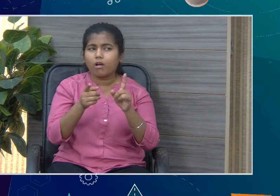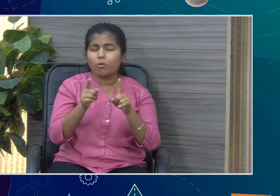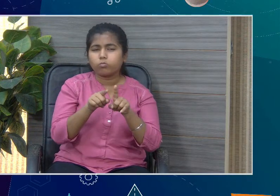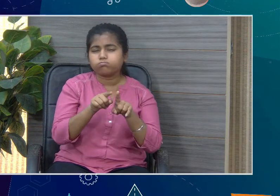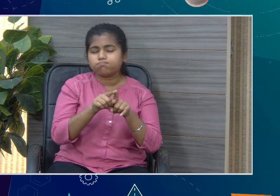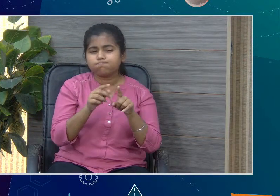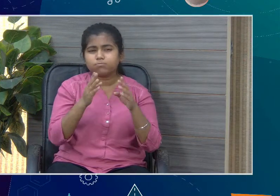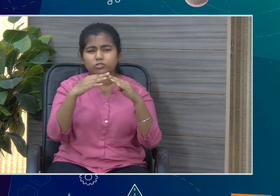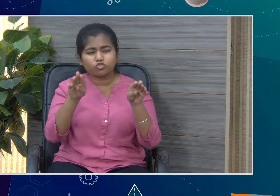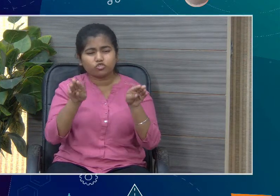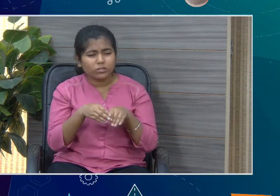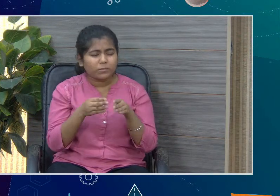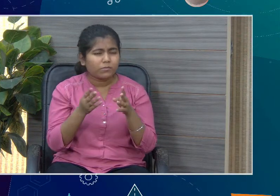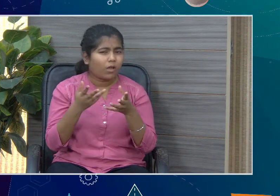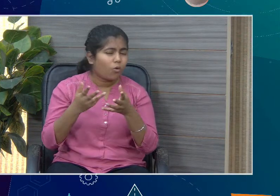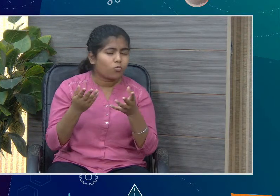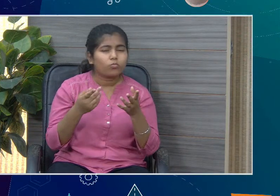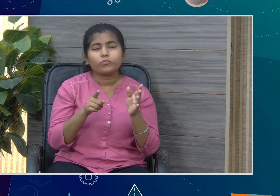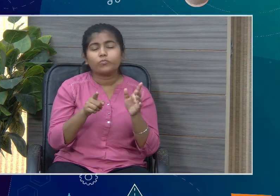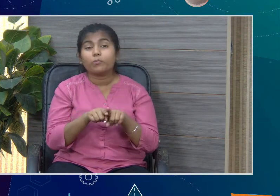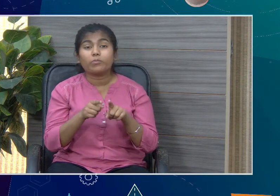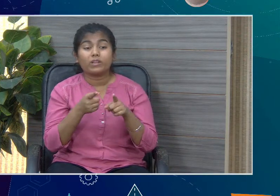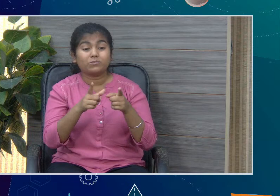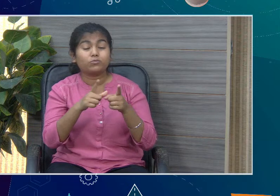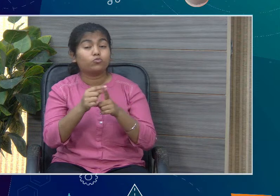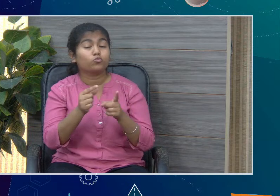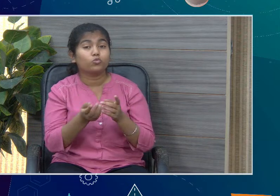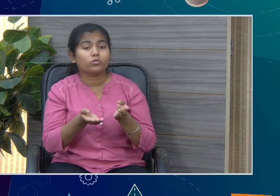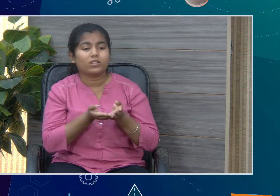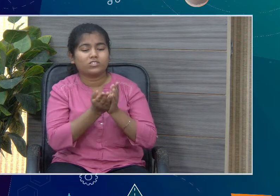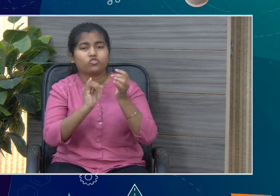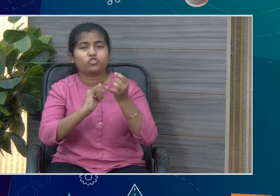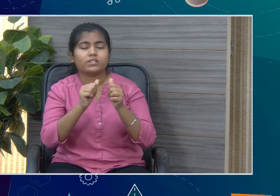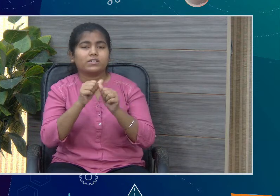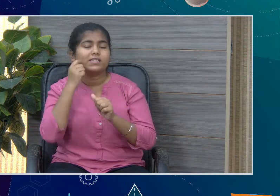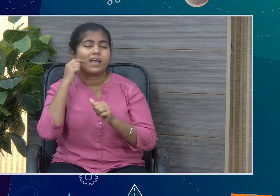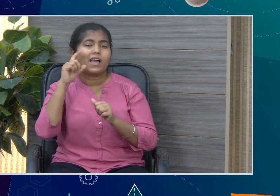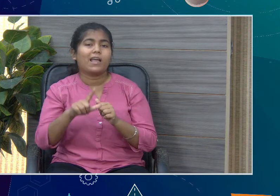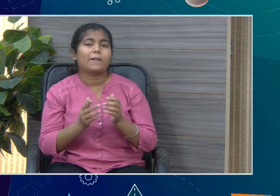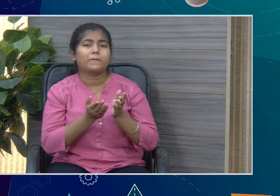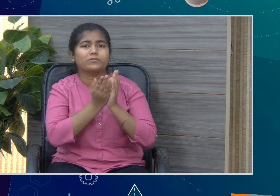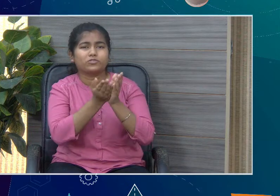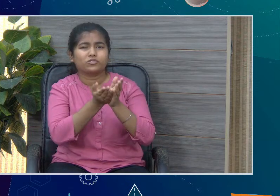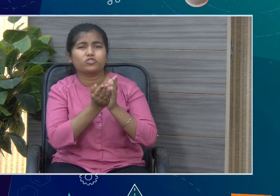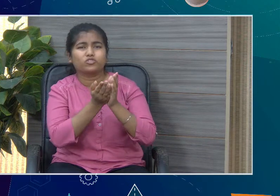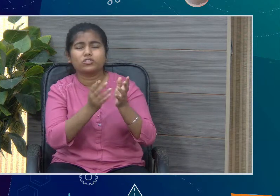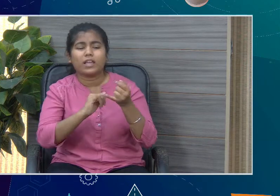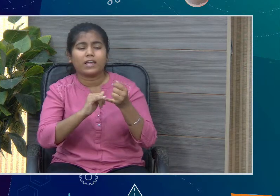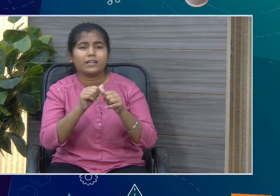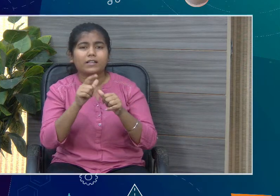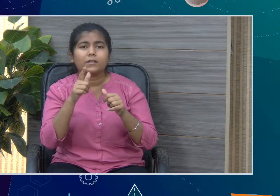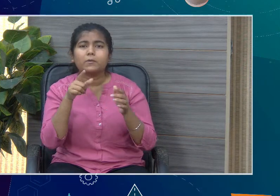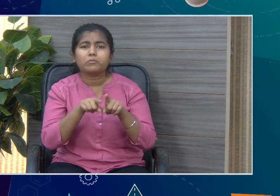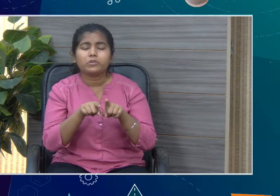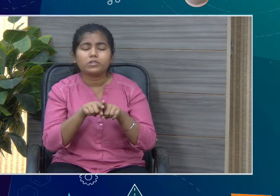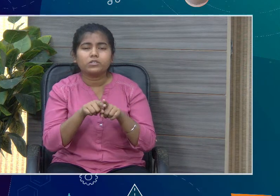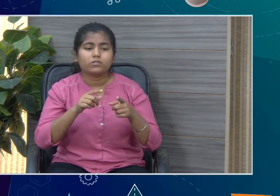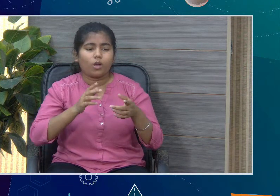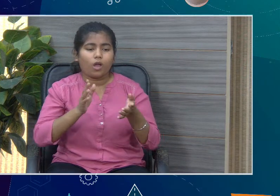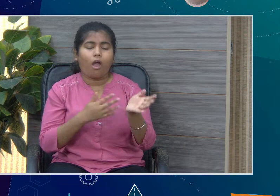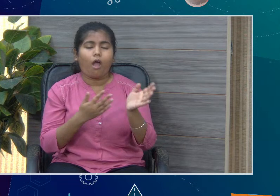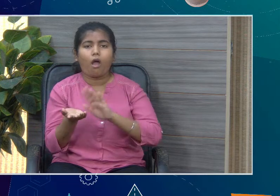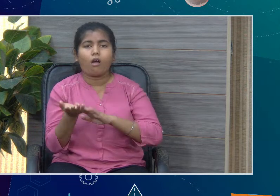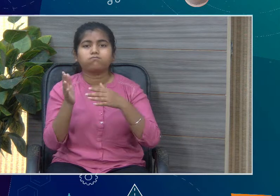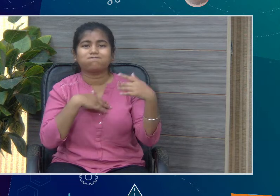and how these sails work. In a video, we can also show them that the sails are working mechanically, manually. But